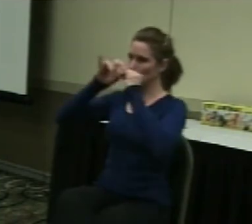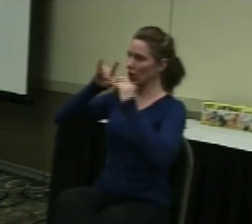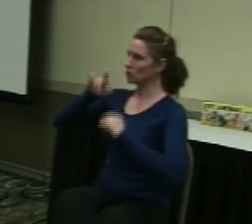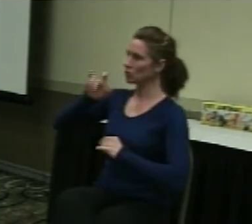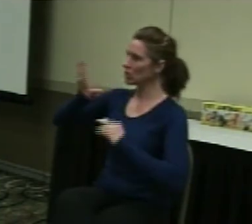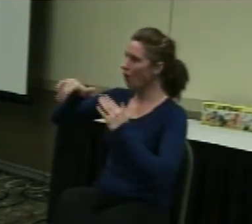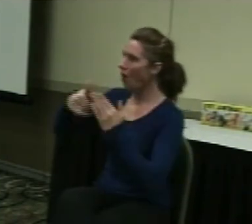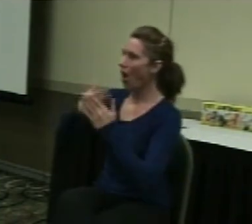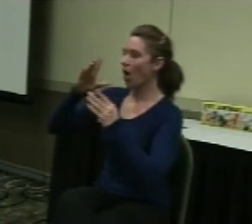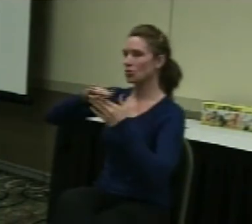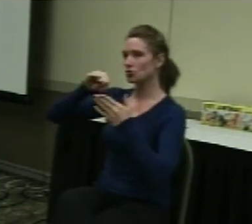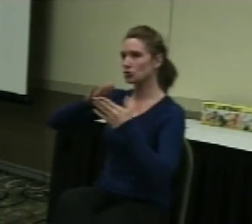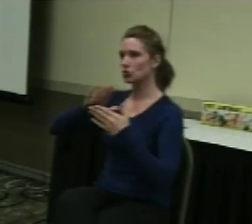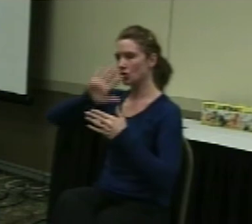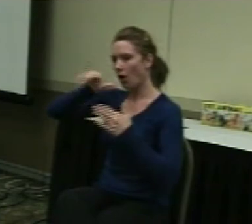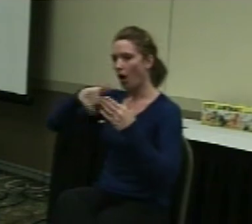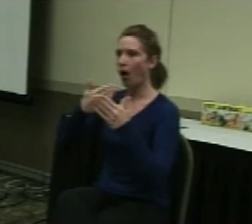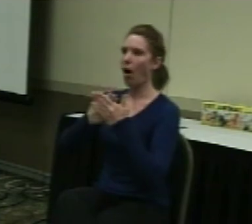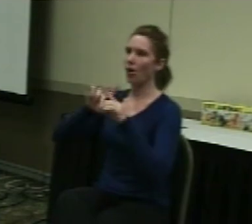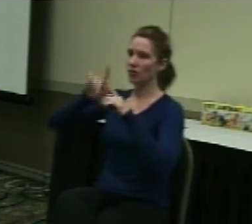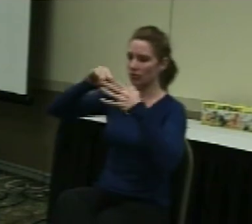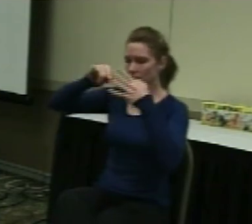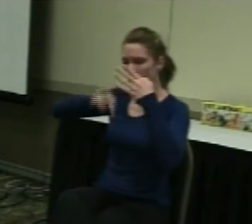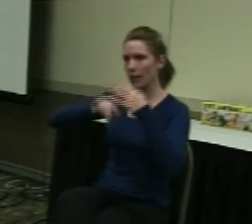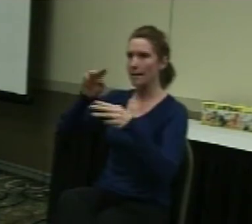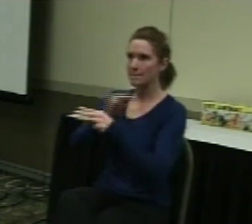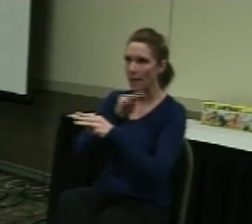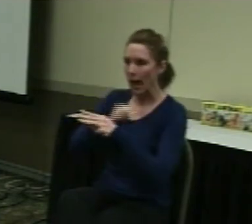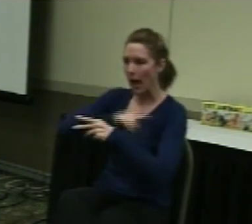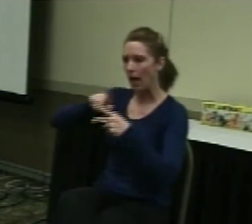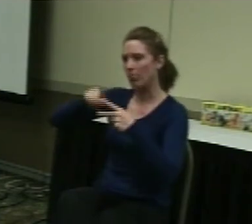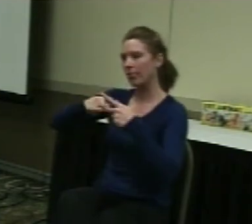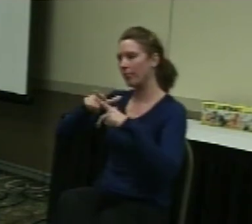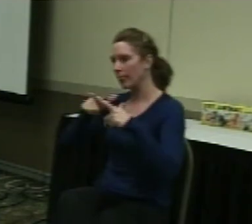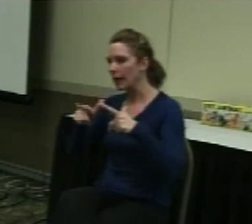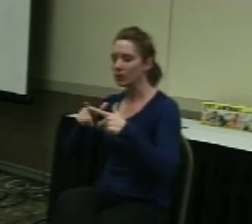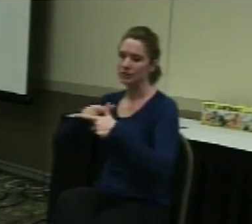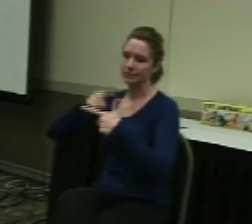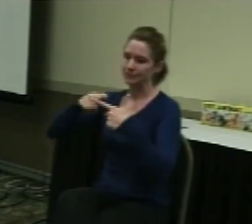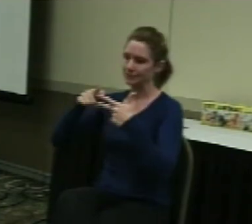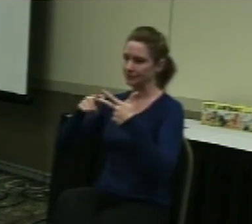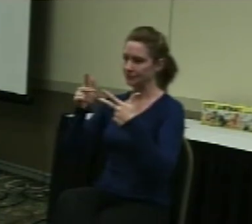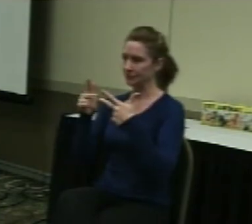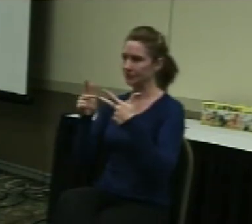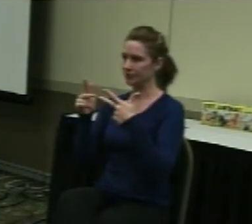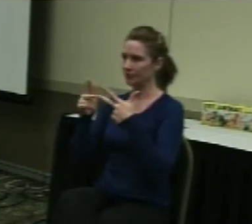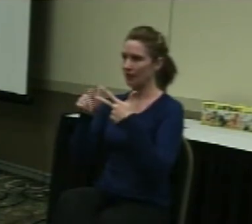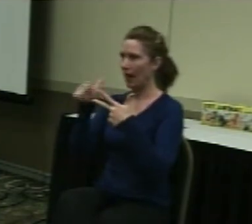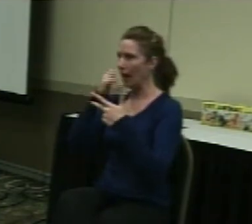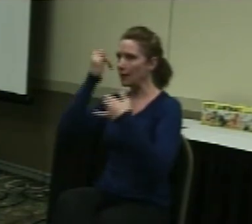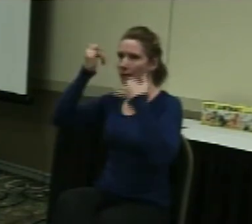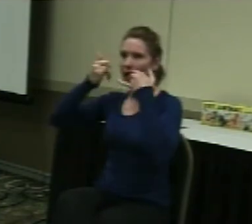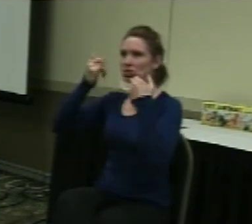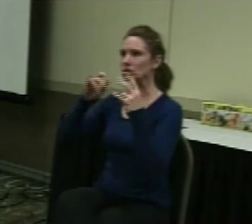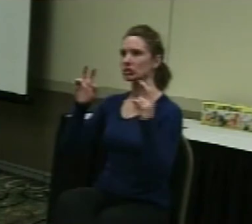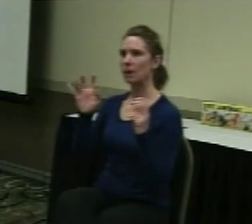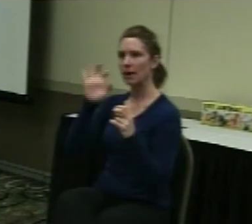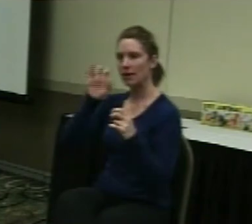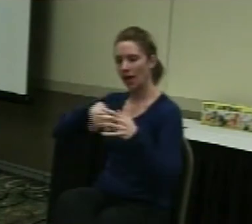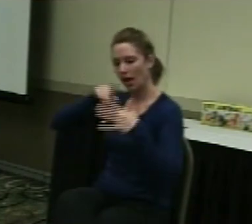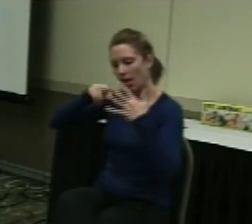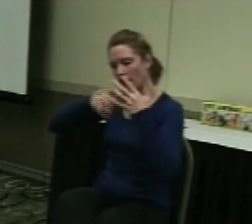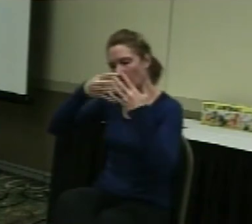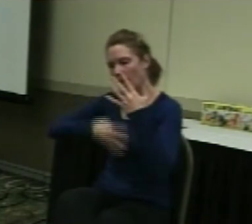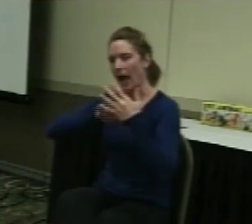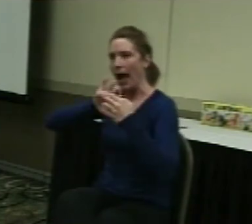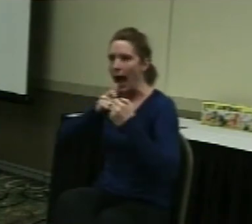each one of them in all different areas, in the area of math, in the area of language arts, in the area of any imaginable thing, you know? Like,